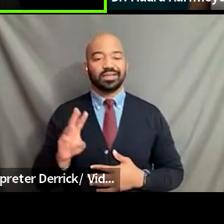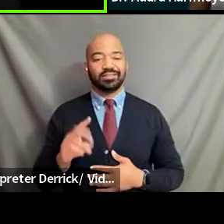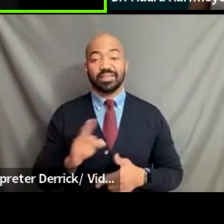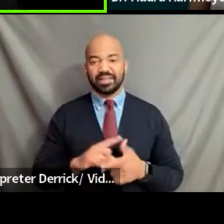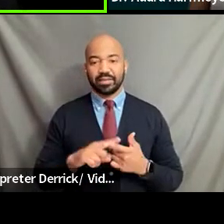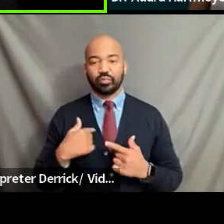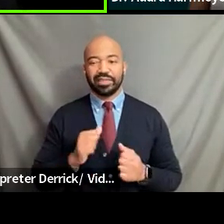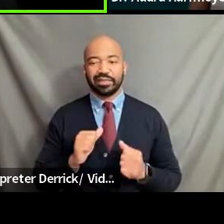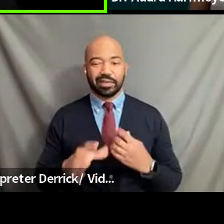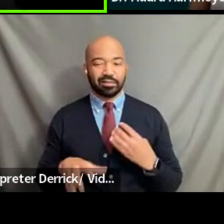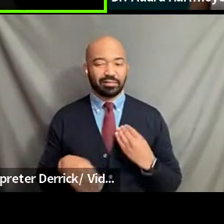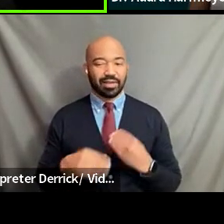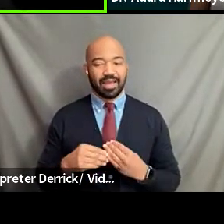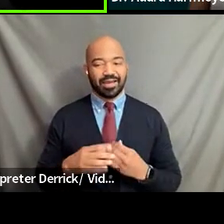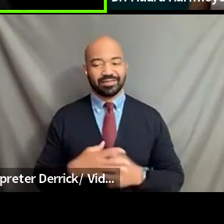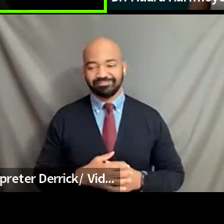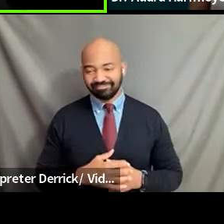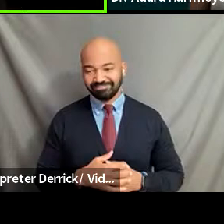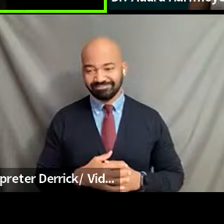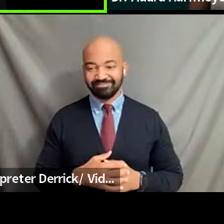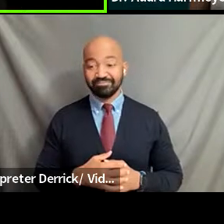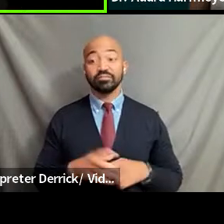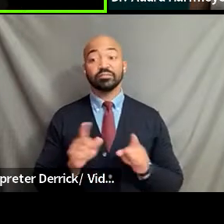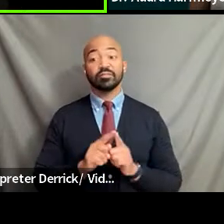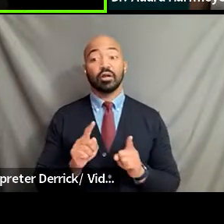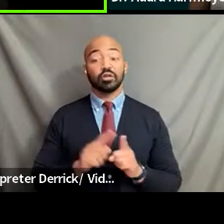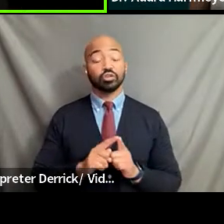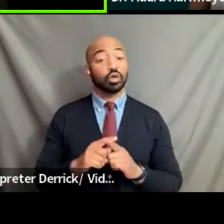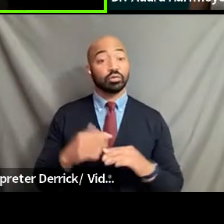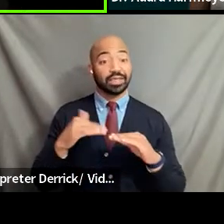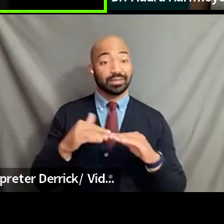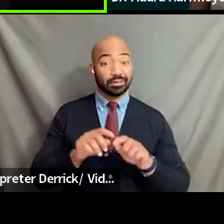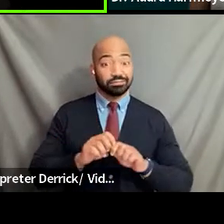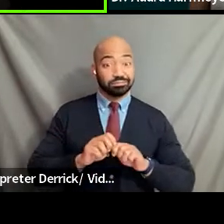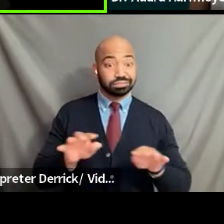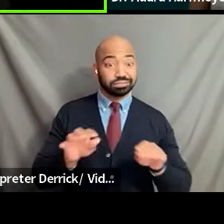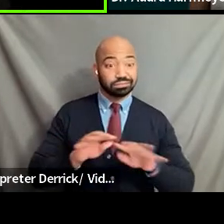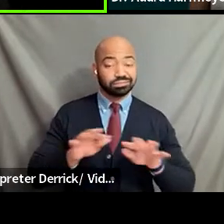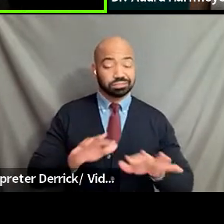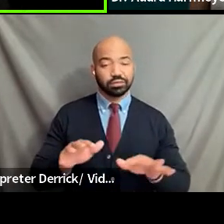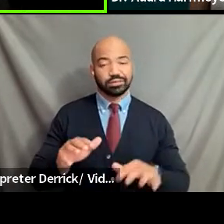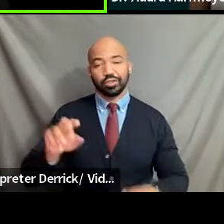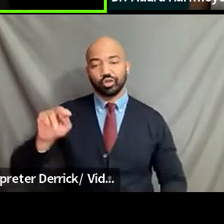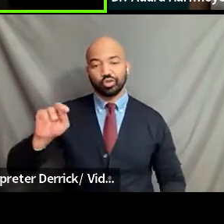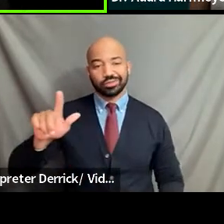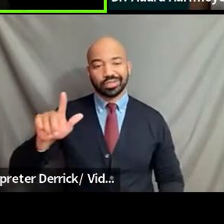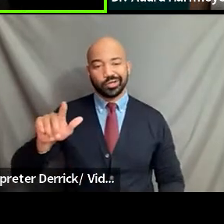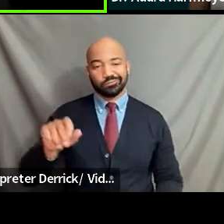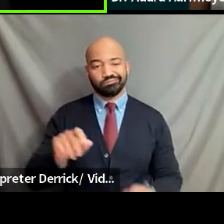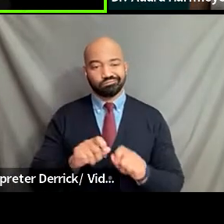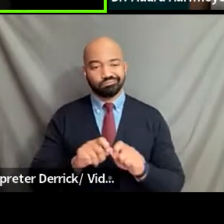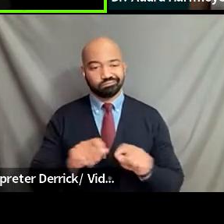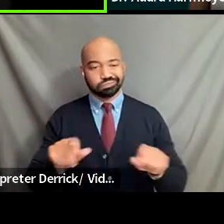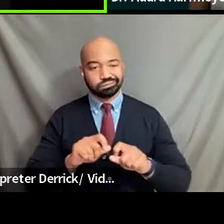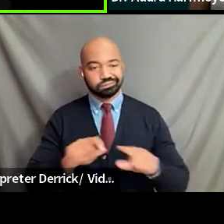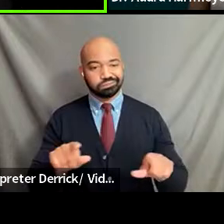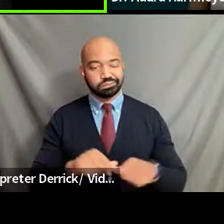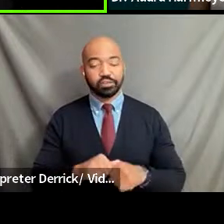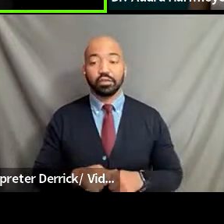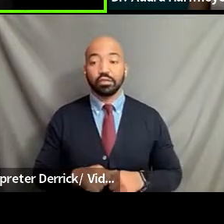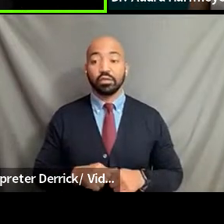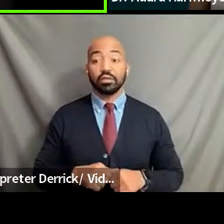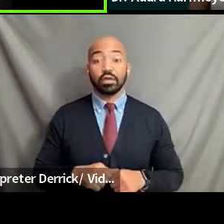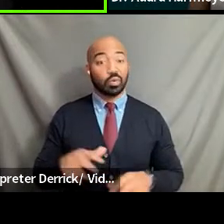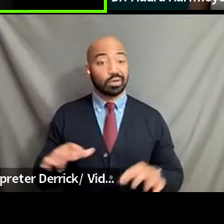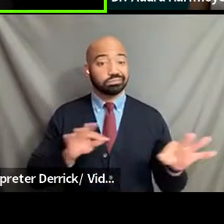add you on there, and we can send you, we send a newsletter giving you updates on what